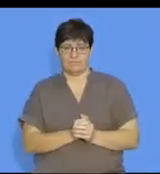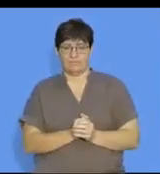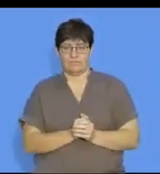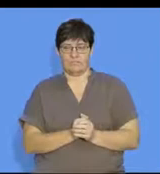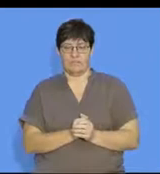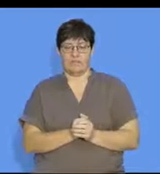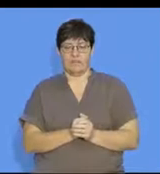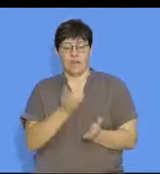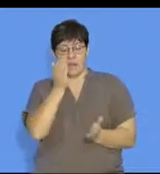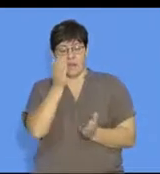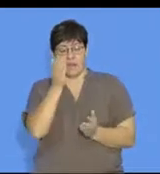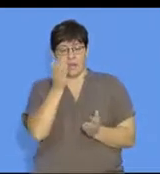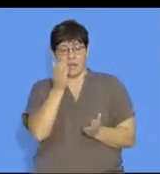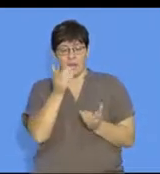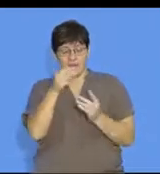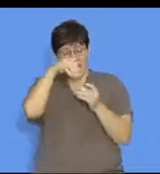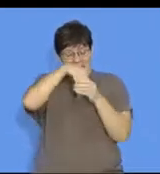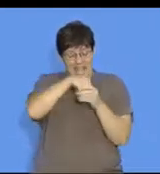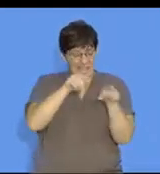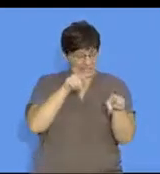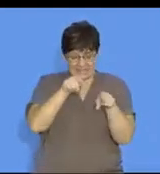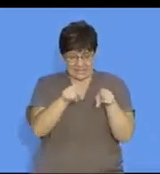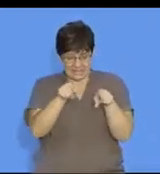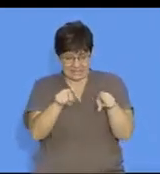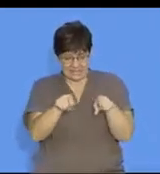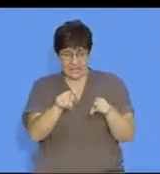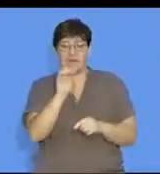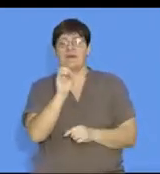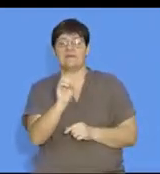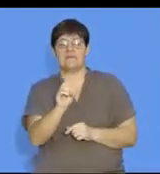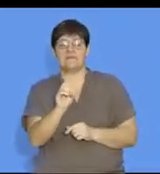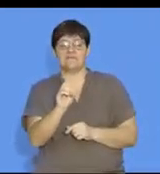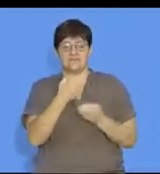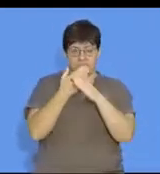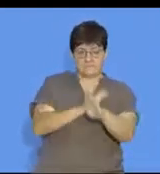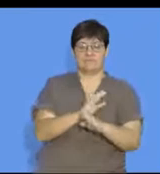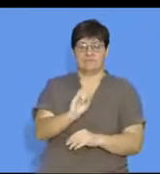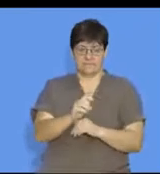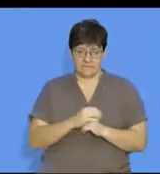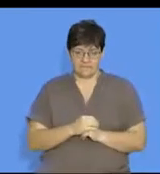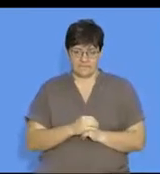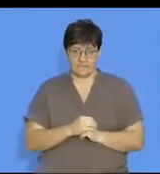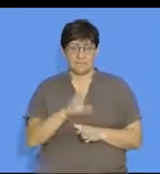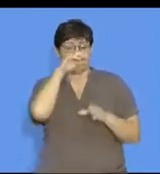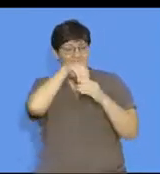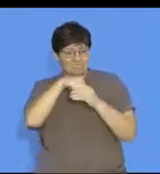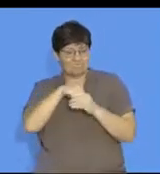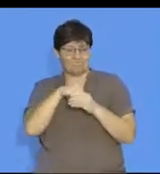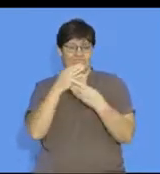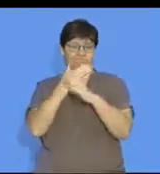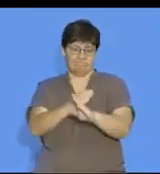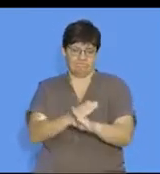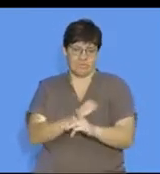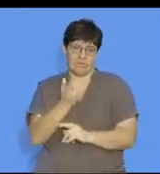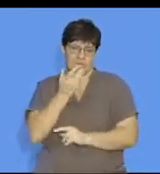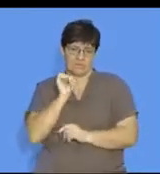But between these batteries, or inside this battery, there is that resistance, which is the internal